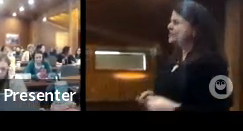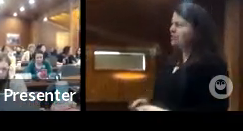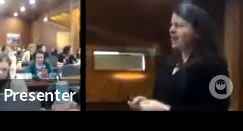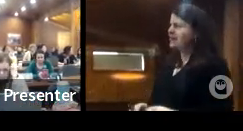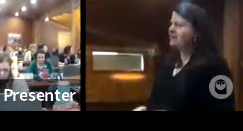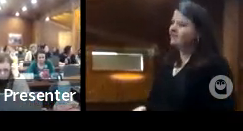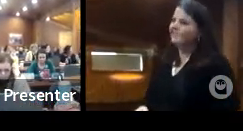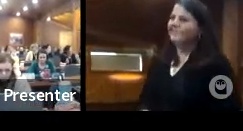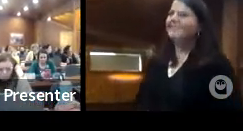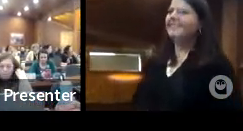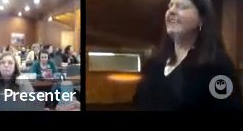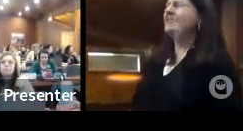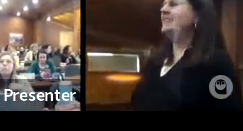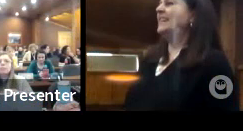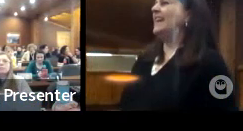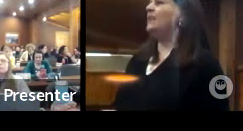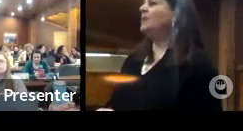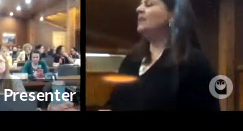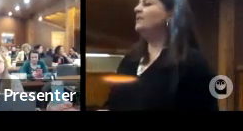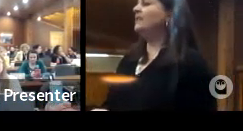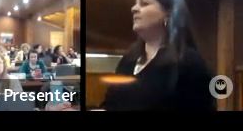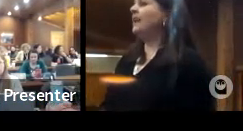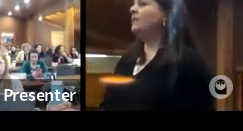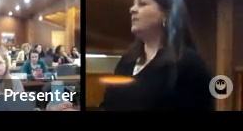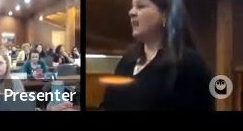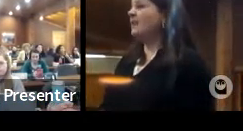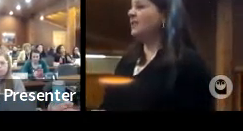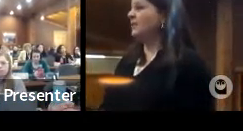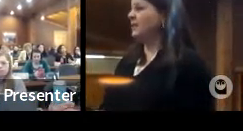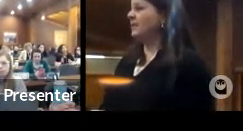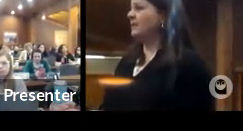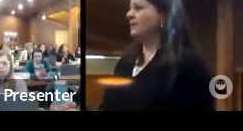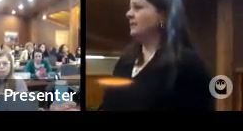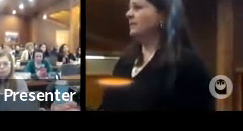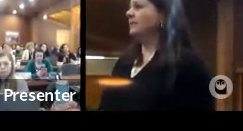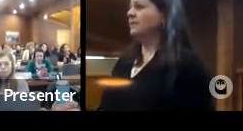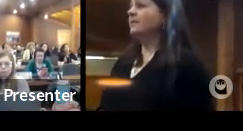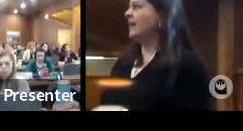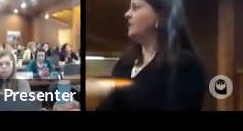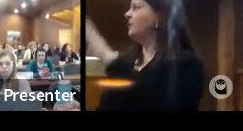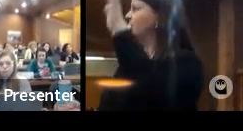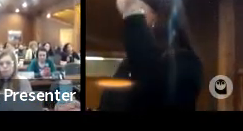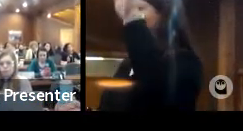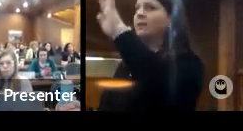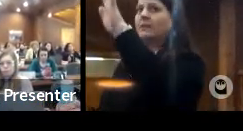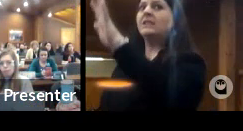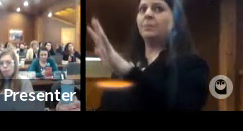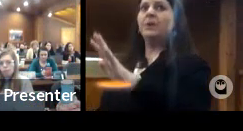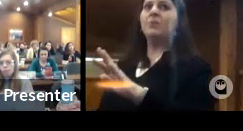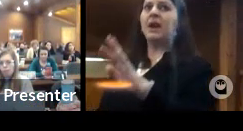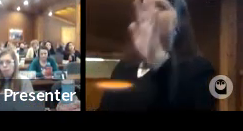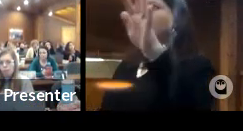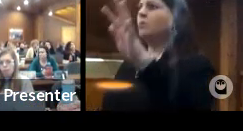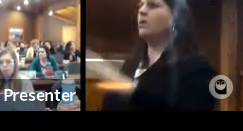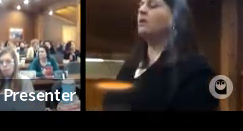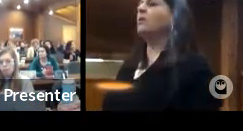were there, you were ready. Okay, anyone here testified that was scared to do it? Okay, you're the